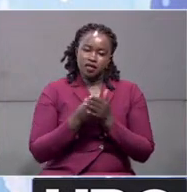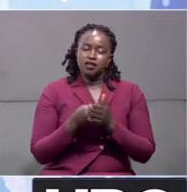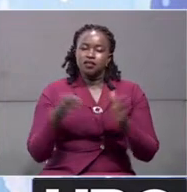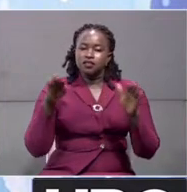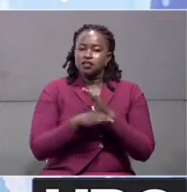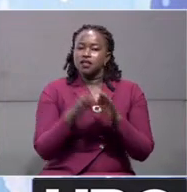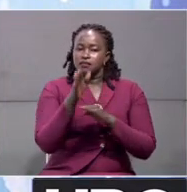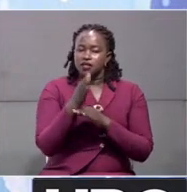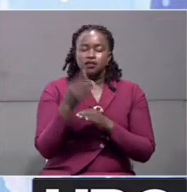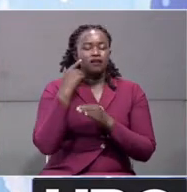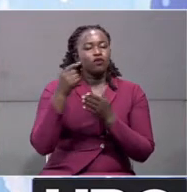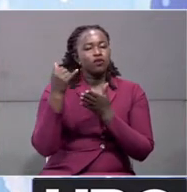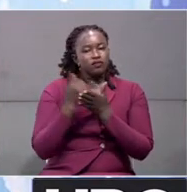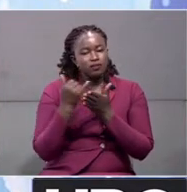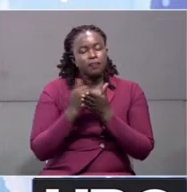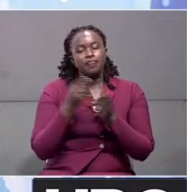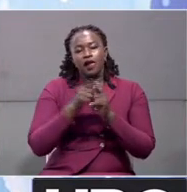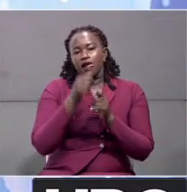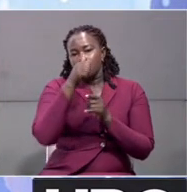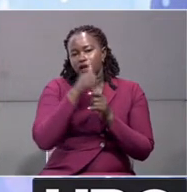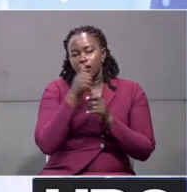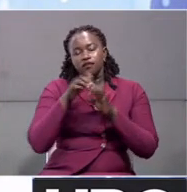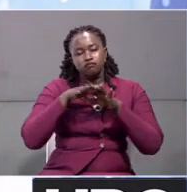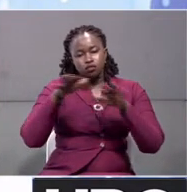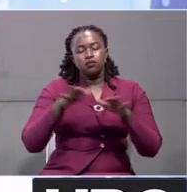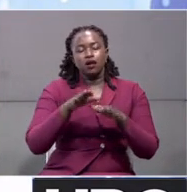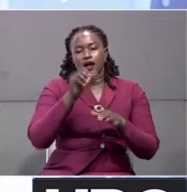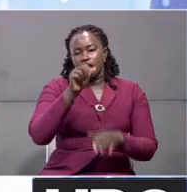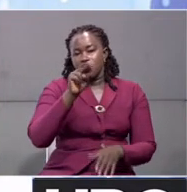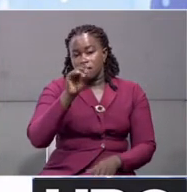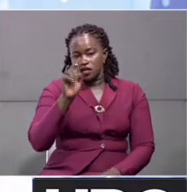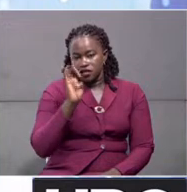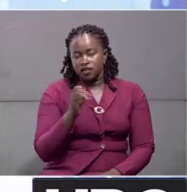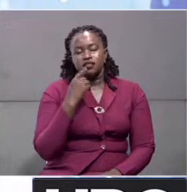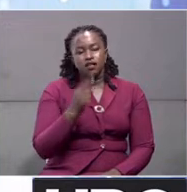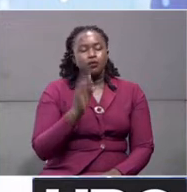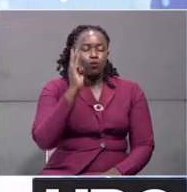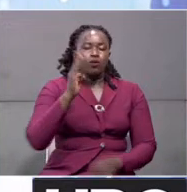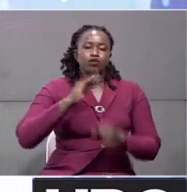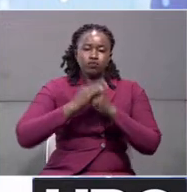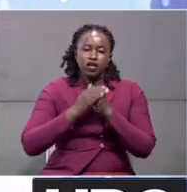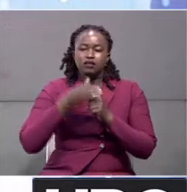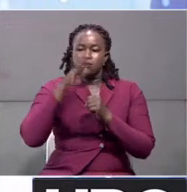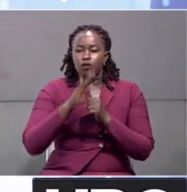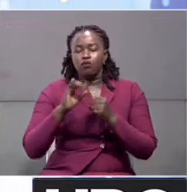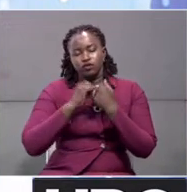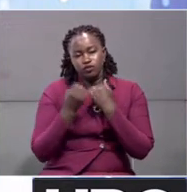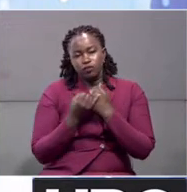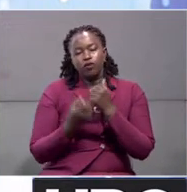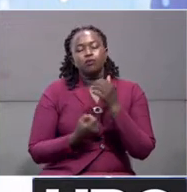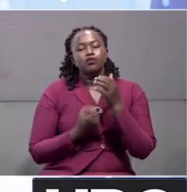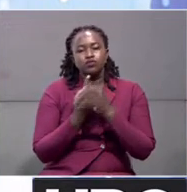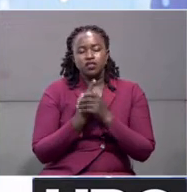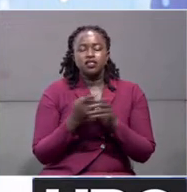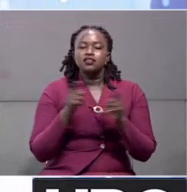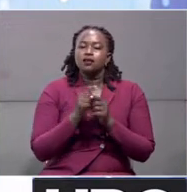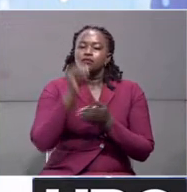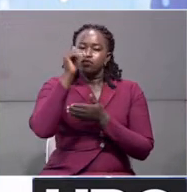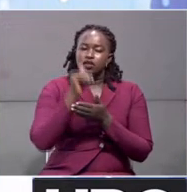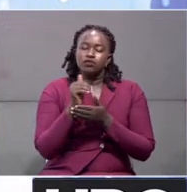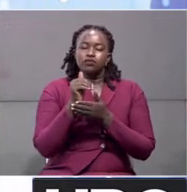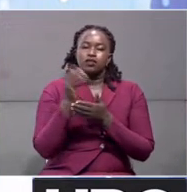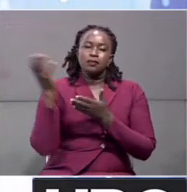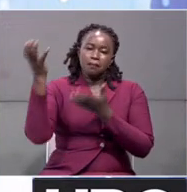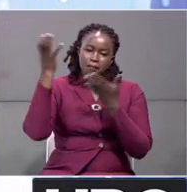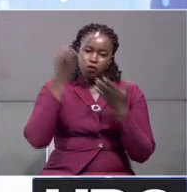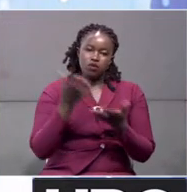State Minister for Investment and Privatization Evelyn Anita says this will create more employment opportunities and reduce on the